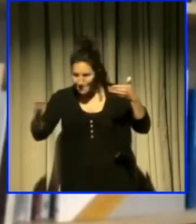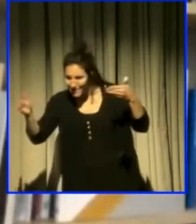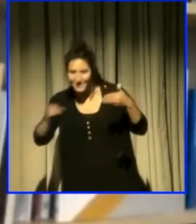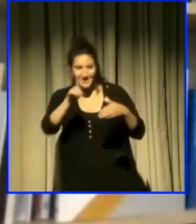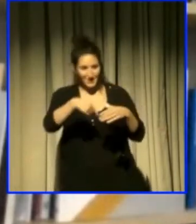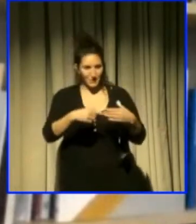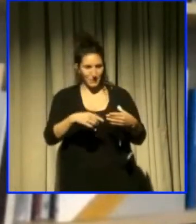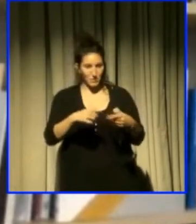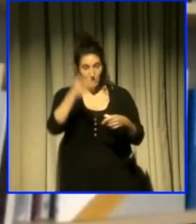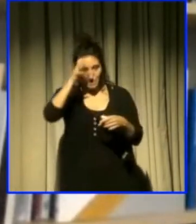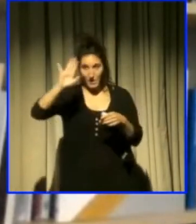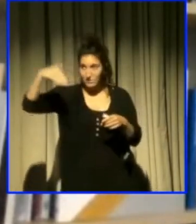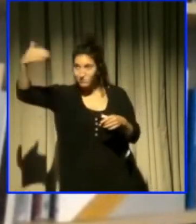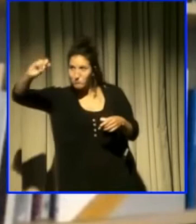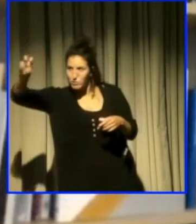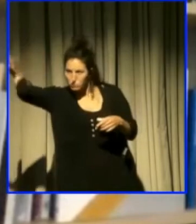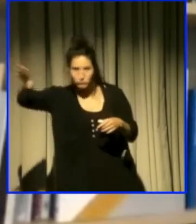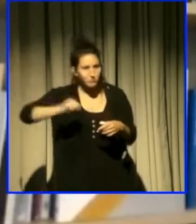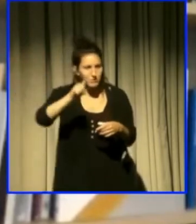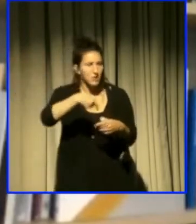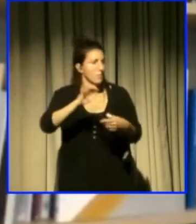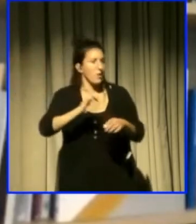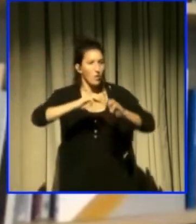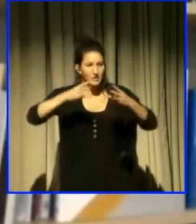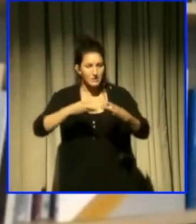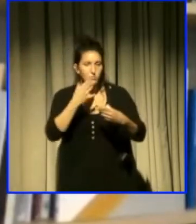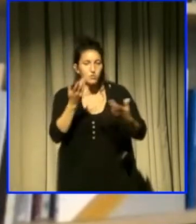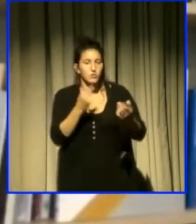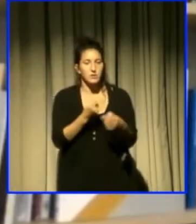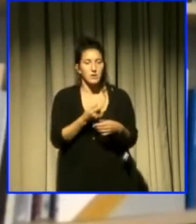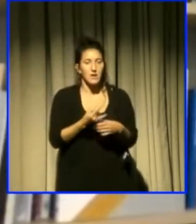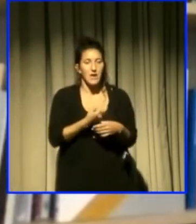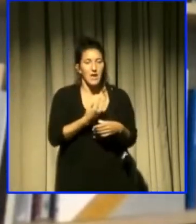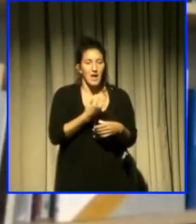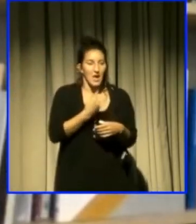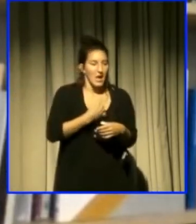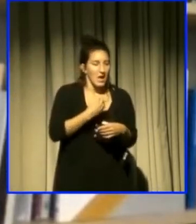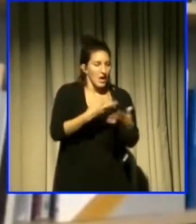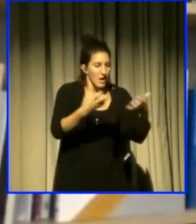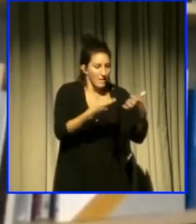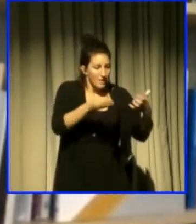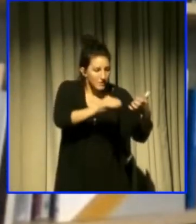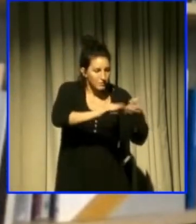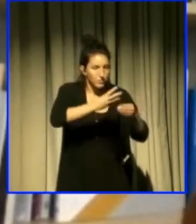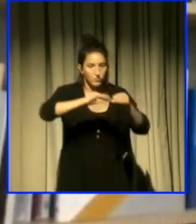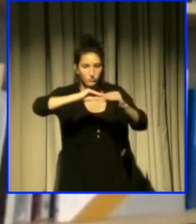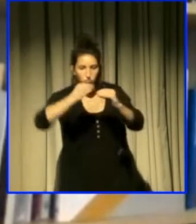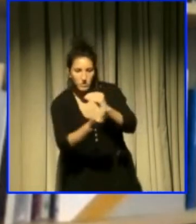to podcasts, go to visit blogs, vlogs, all this kind of stuff. Watch